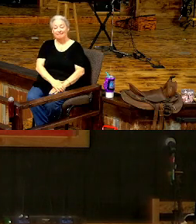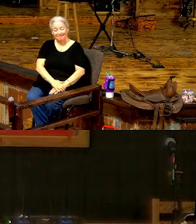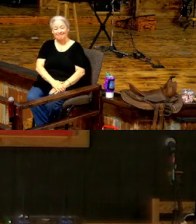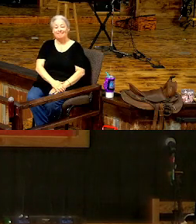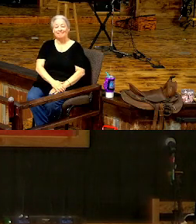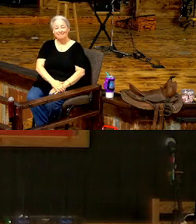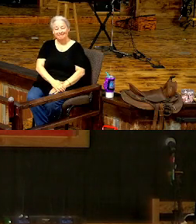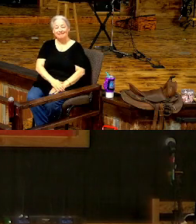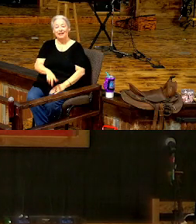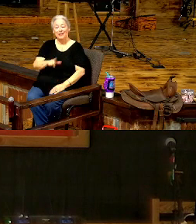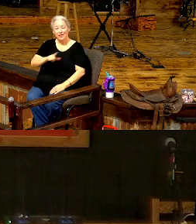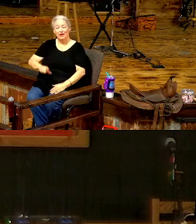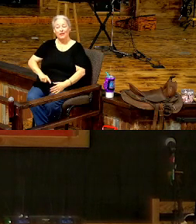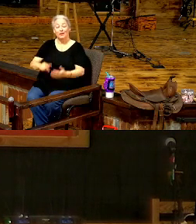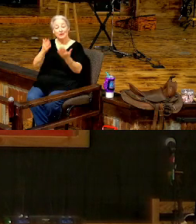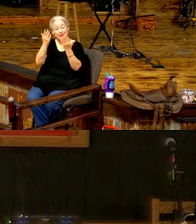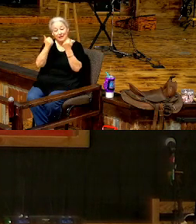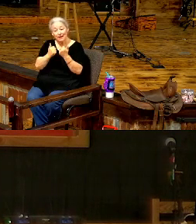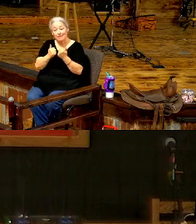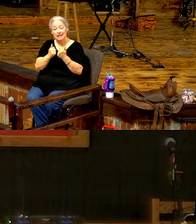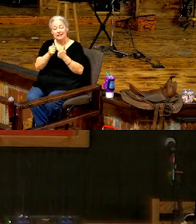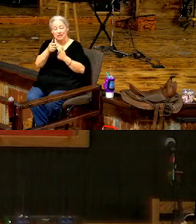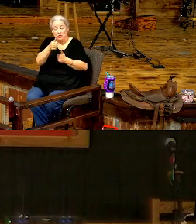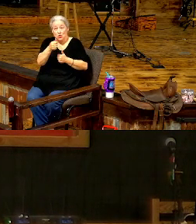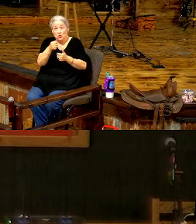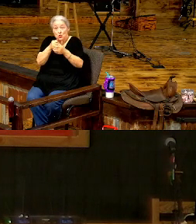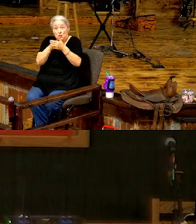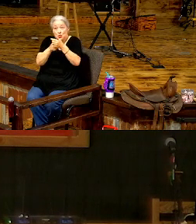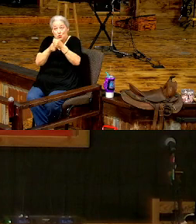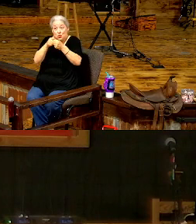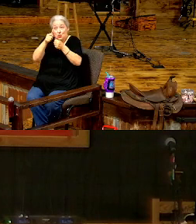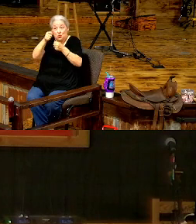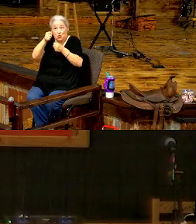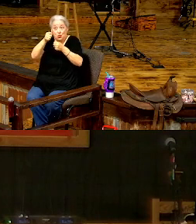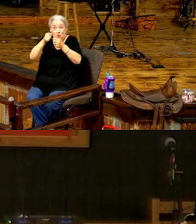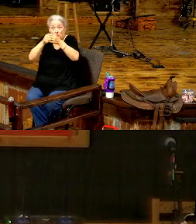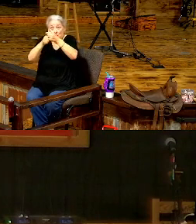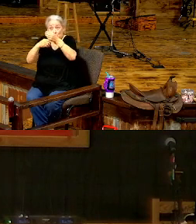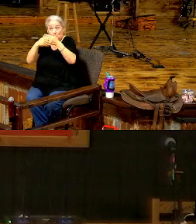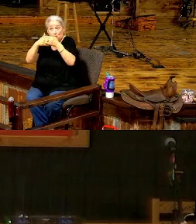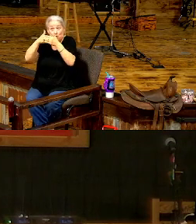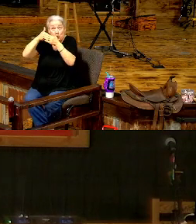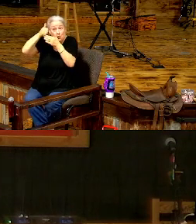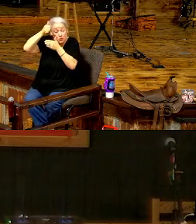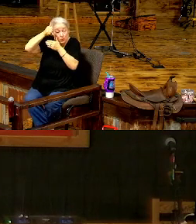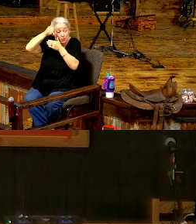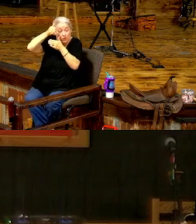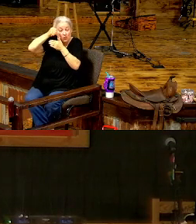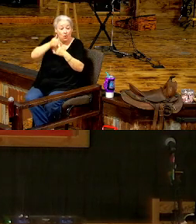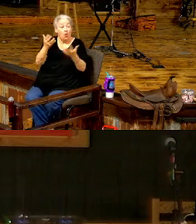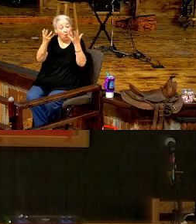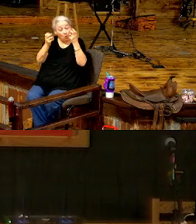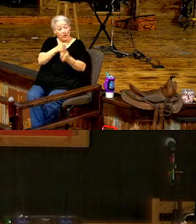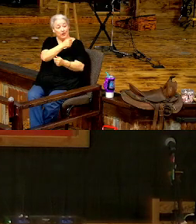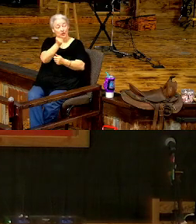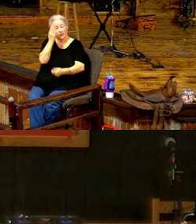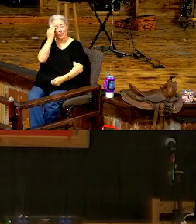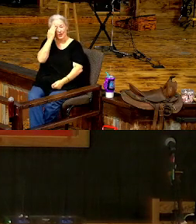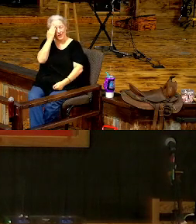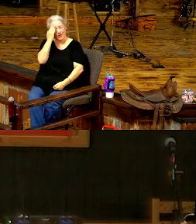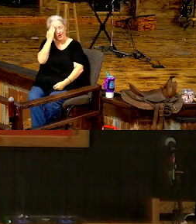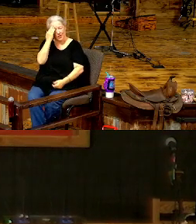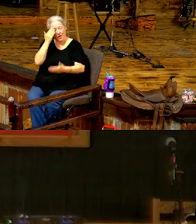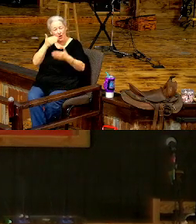The Lord's coming is drawing closer than it ever has been. And I want y'all to know that the closer